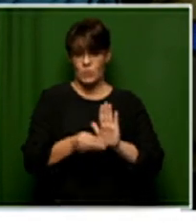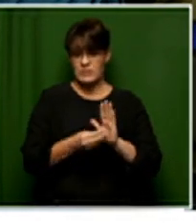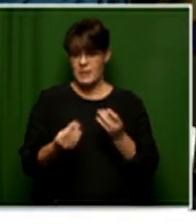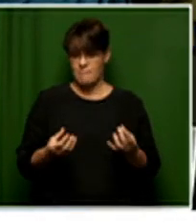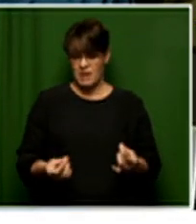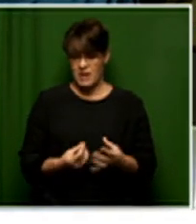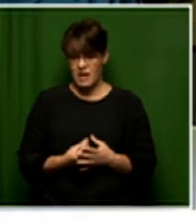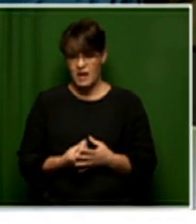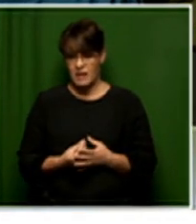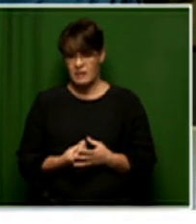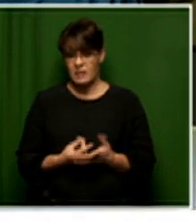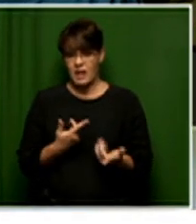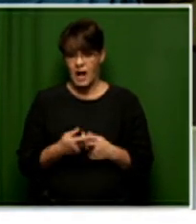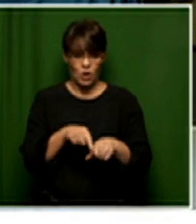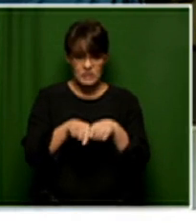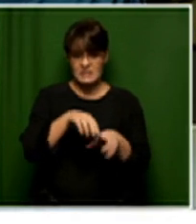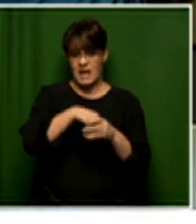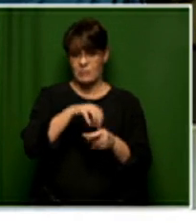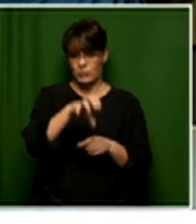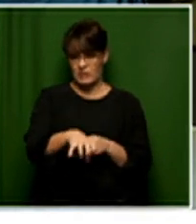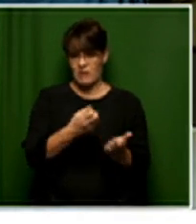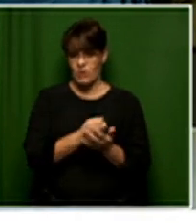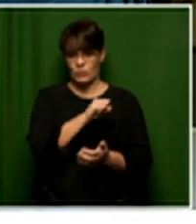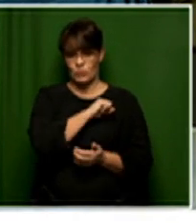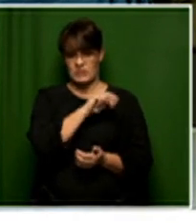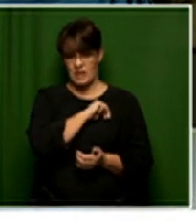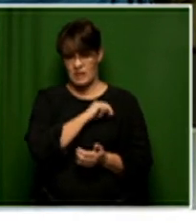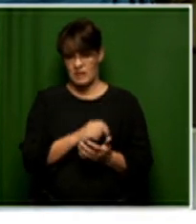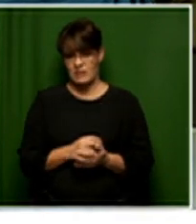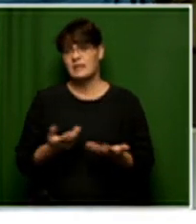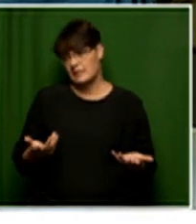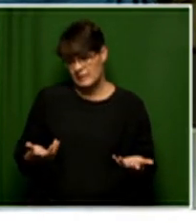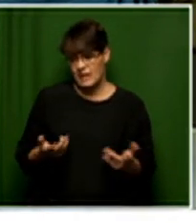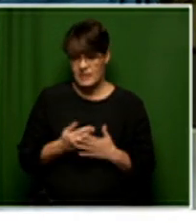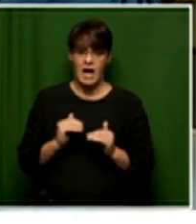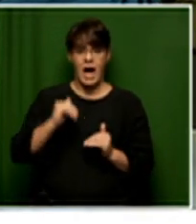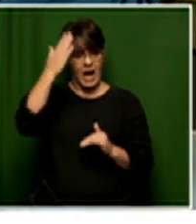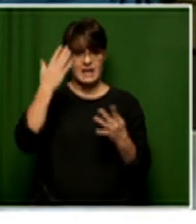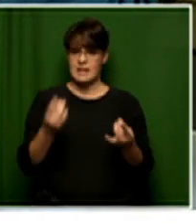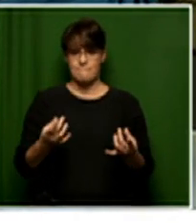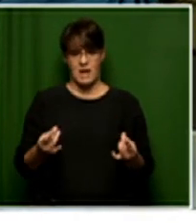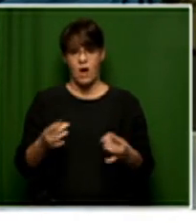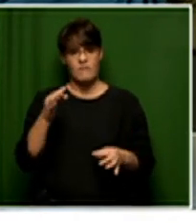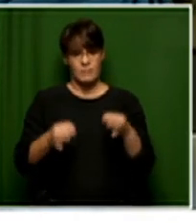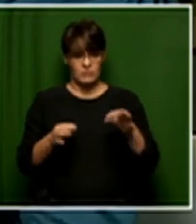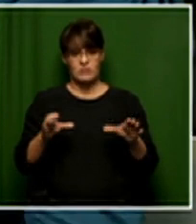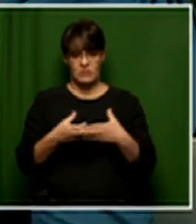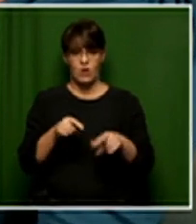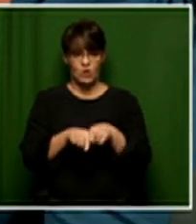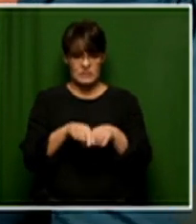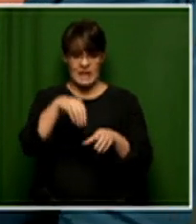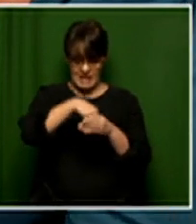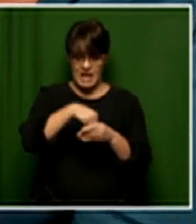time, contesting in the province of KwaZulu-Natal. Yep, we have the highest number of the parties